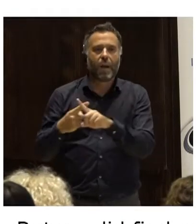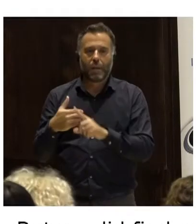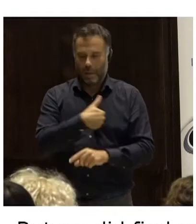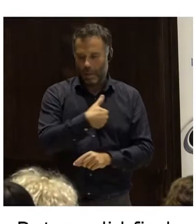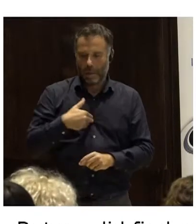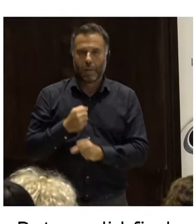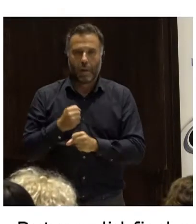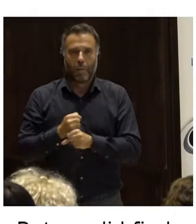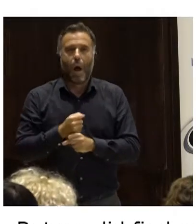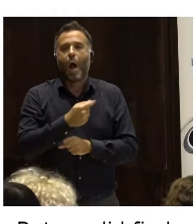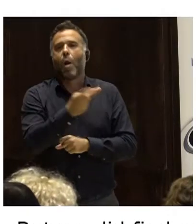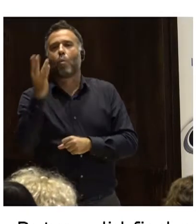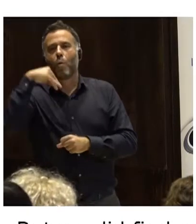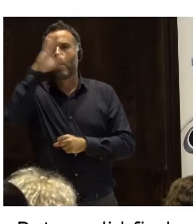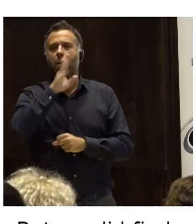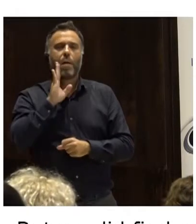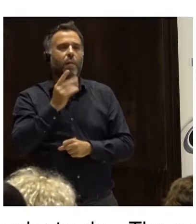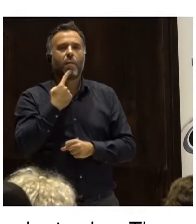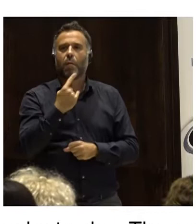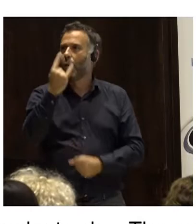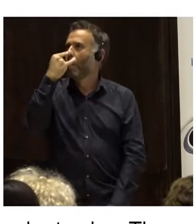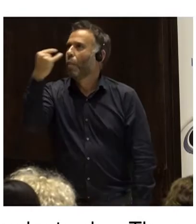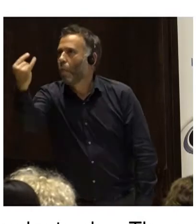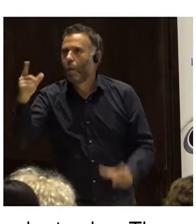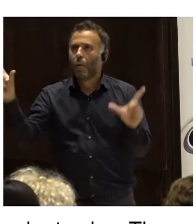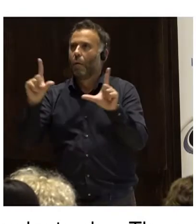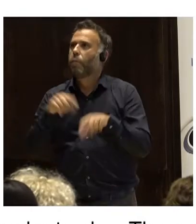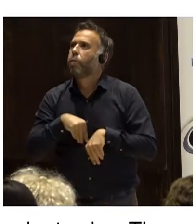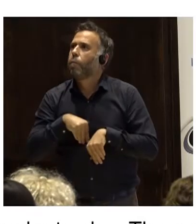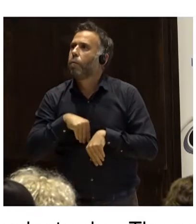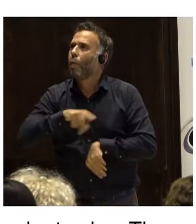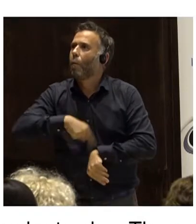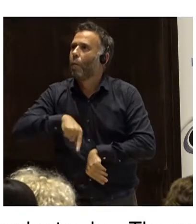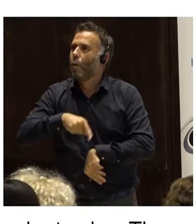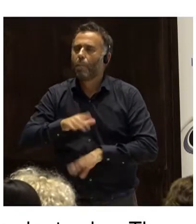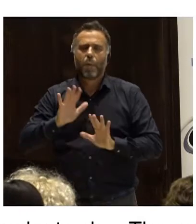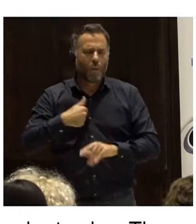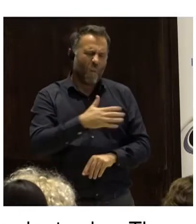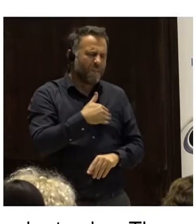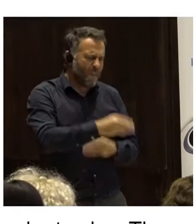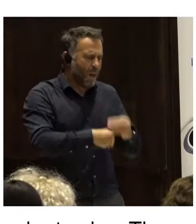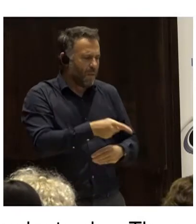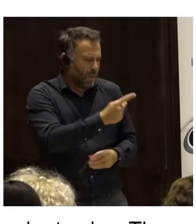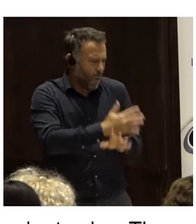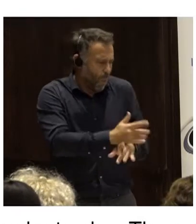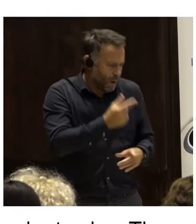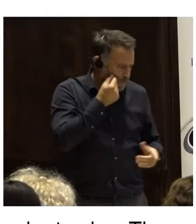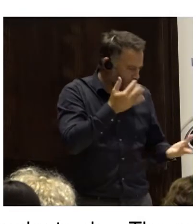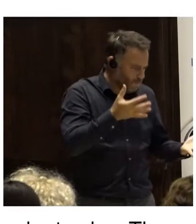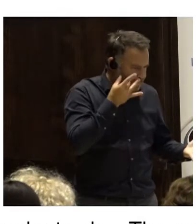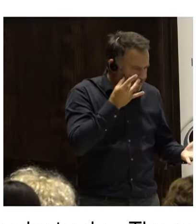all the time. I'd like them to be doing something with physical play too. So having multiple options is